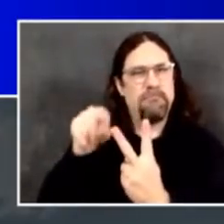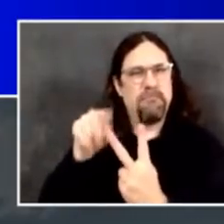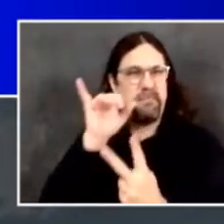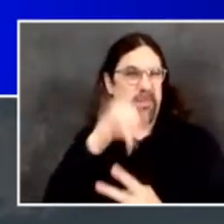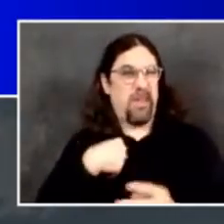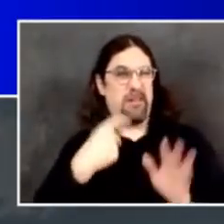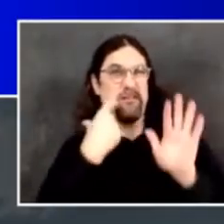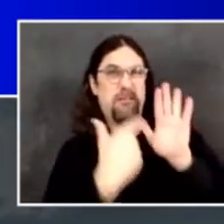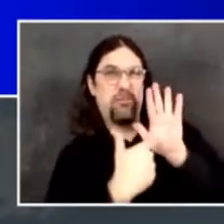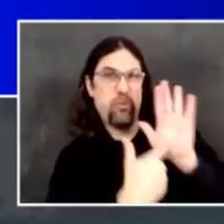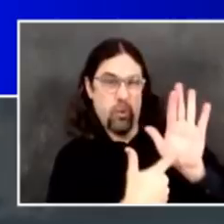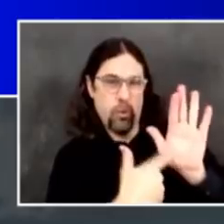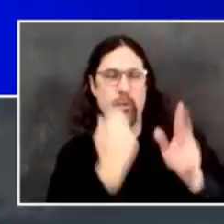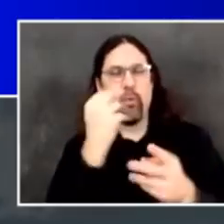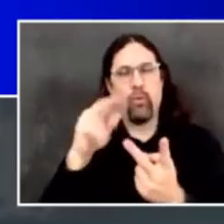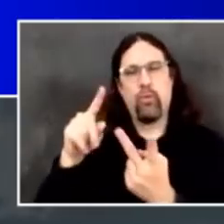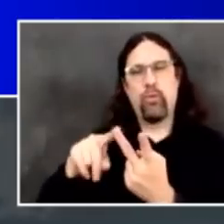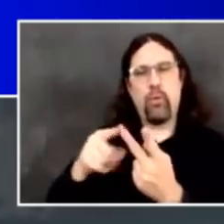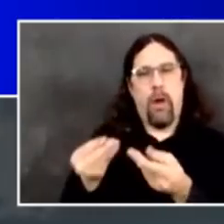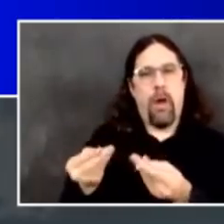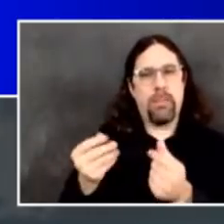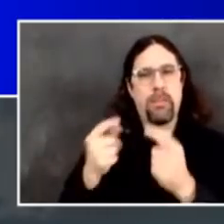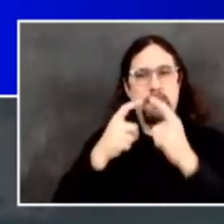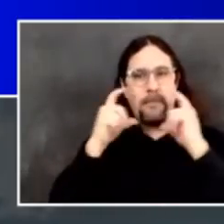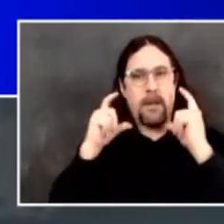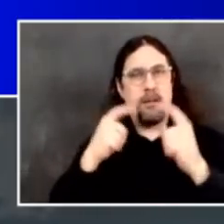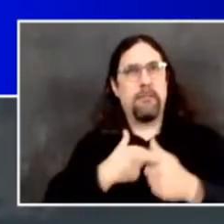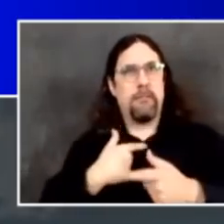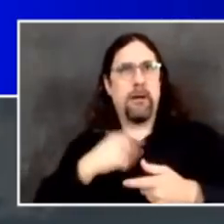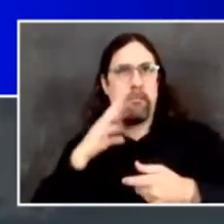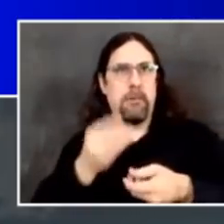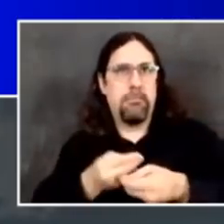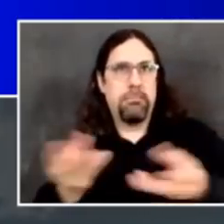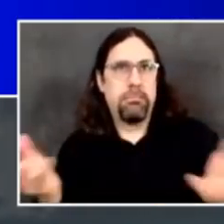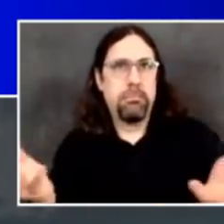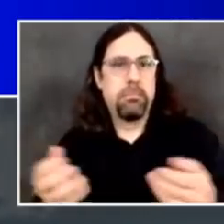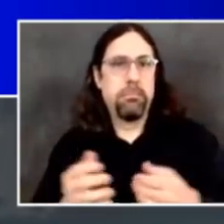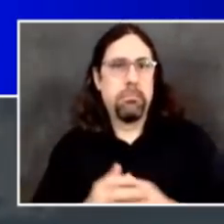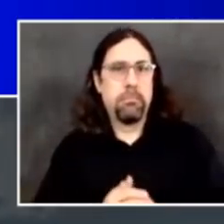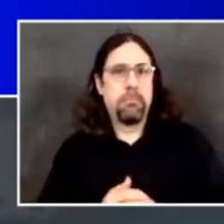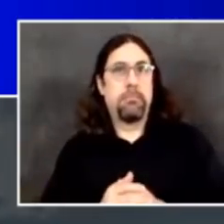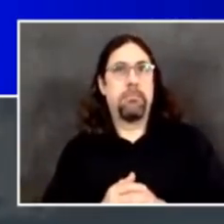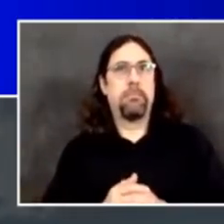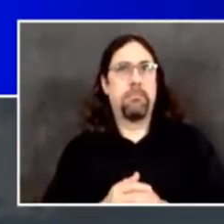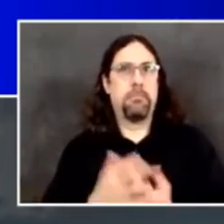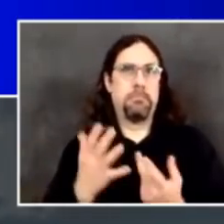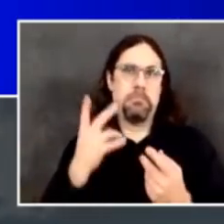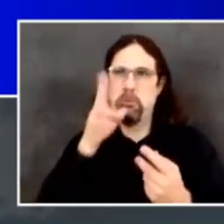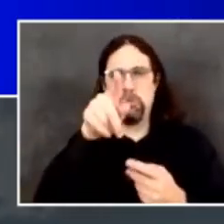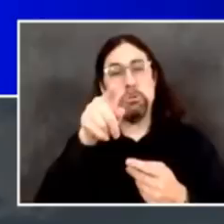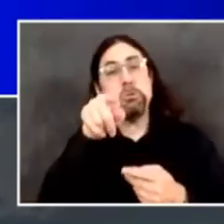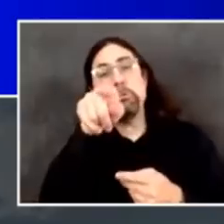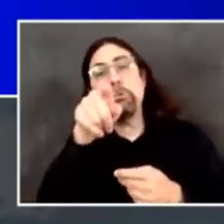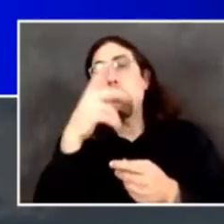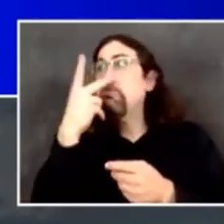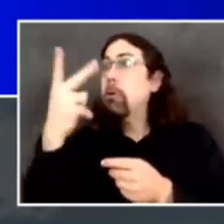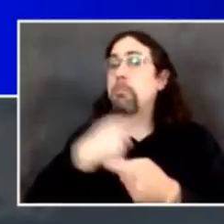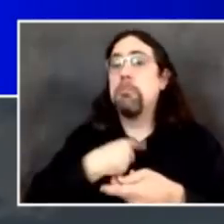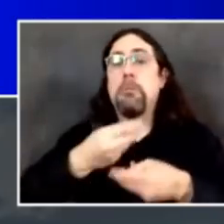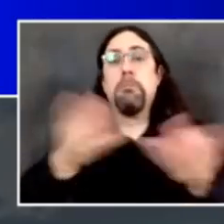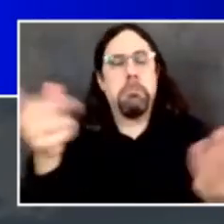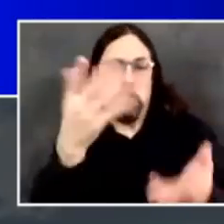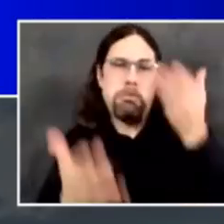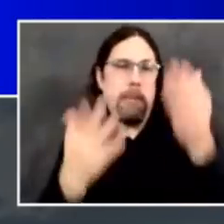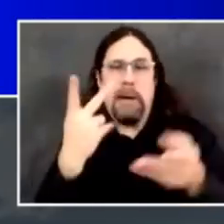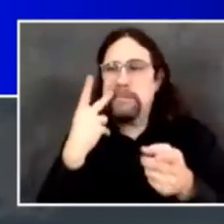A lot of places in New York City. A whole different set of places. I mentioned our parks, of course, that will be one focal